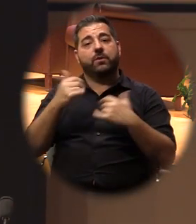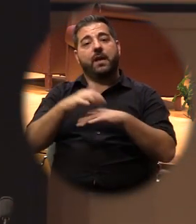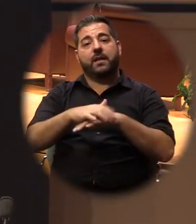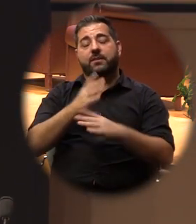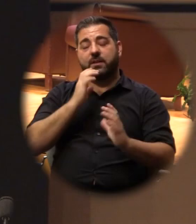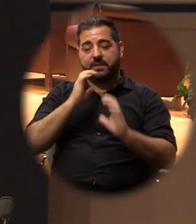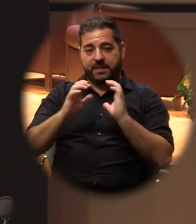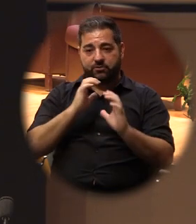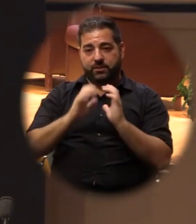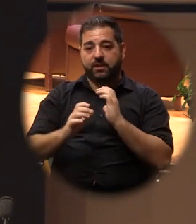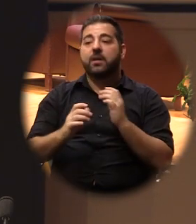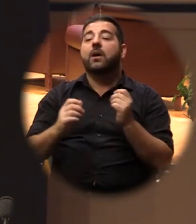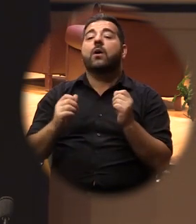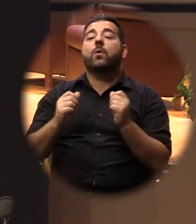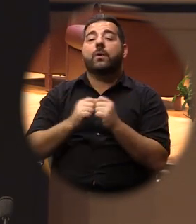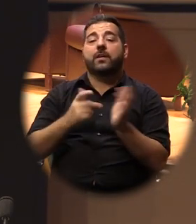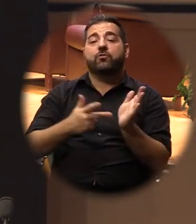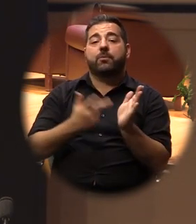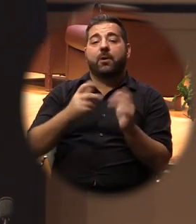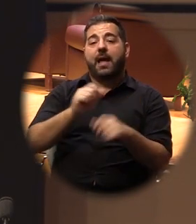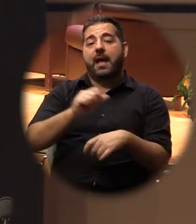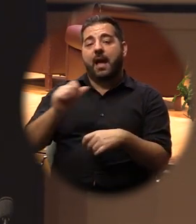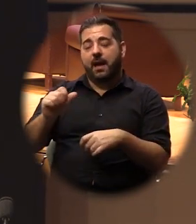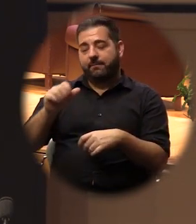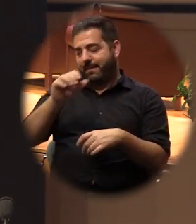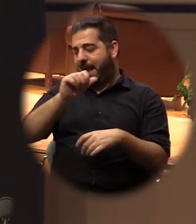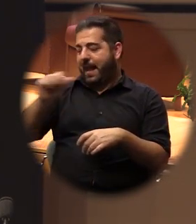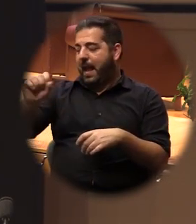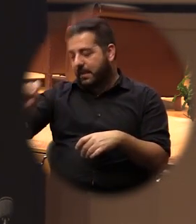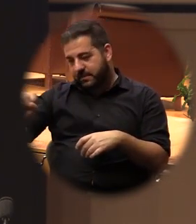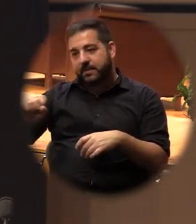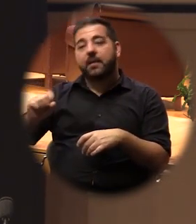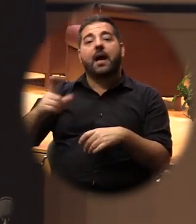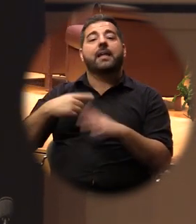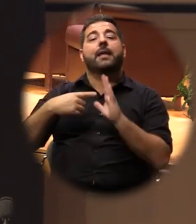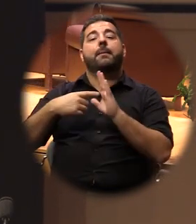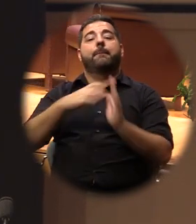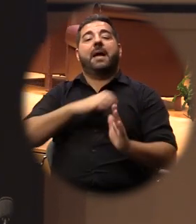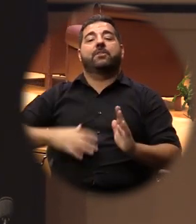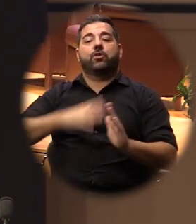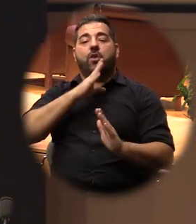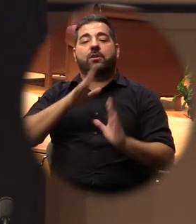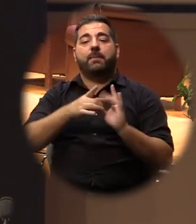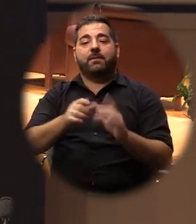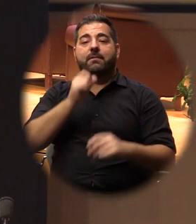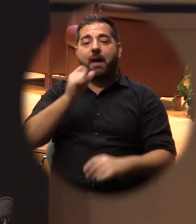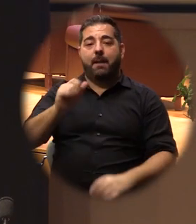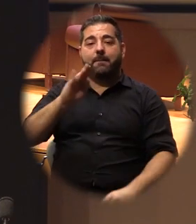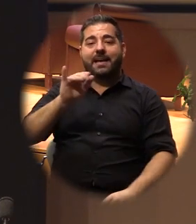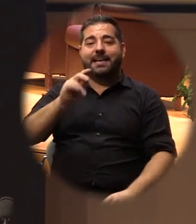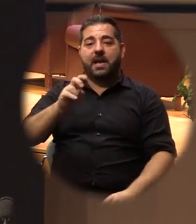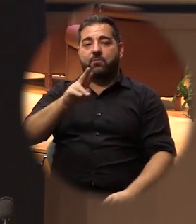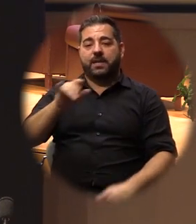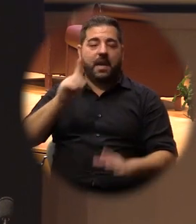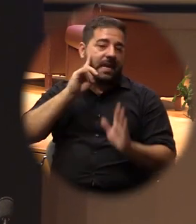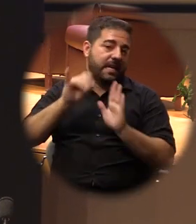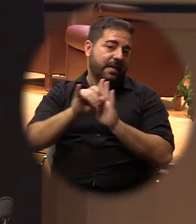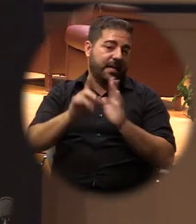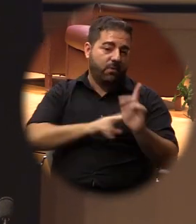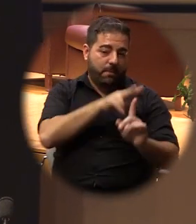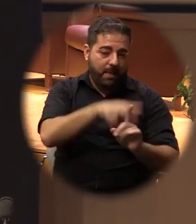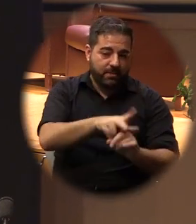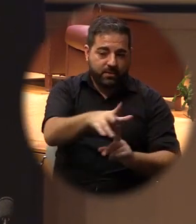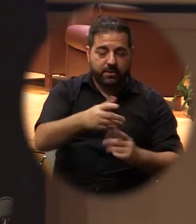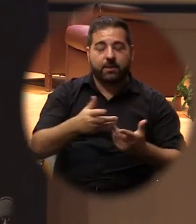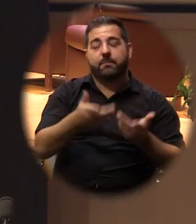conversation, LaCourconant, an AAAS if-then ambassador, explicitly talks about their non-binary identity as being relevant to their